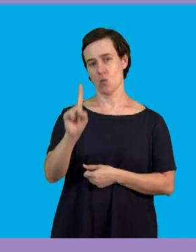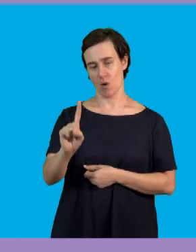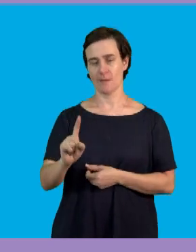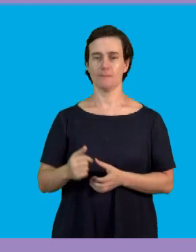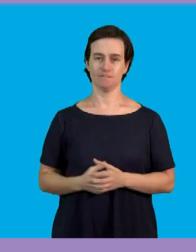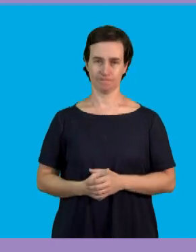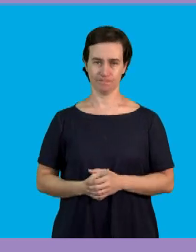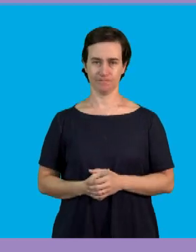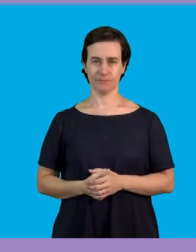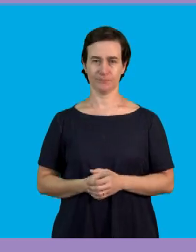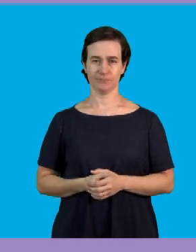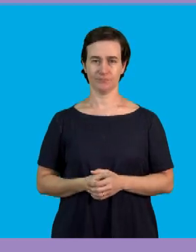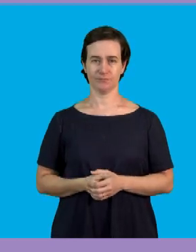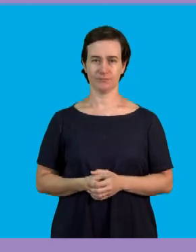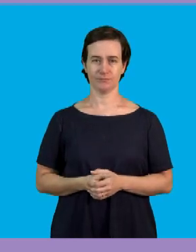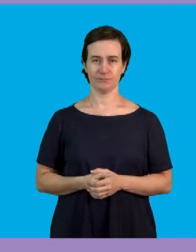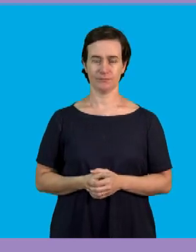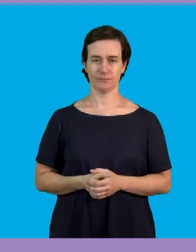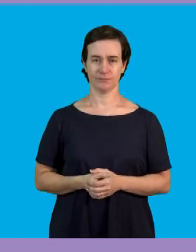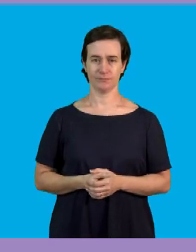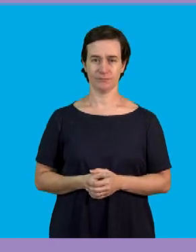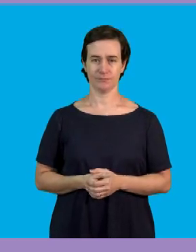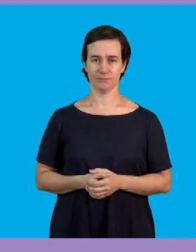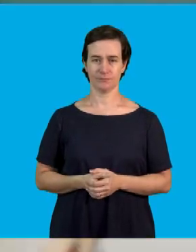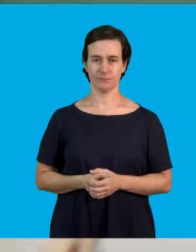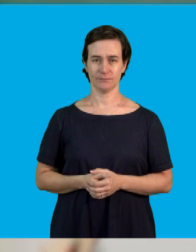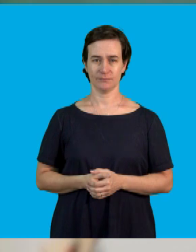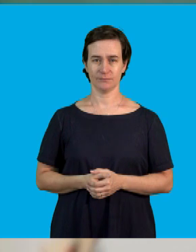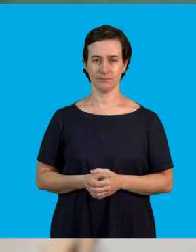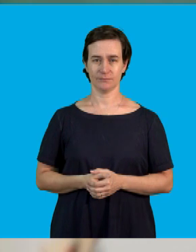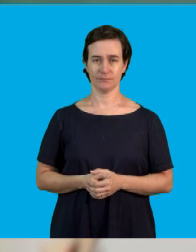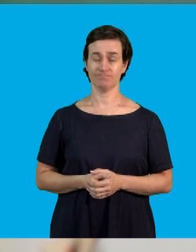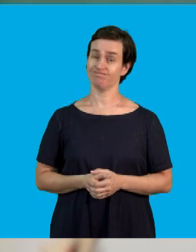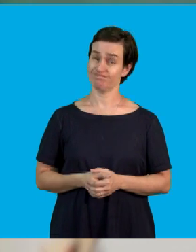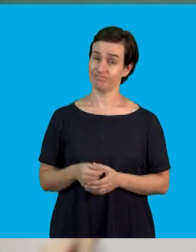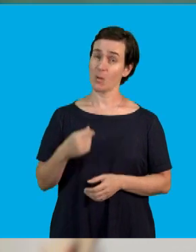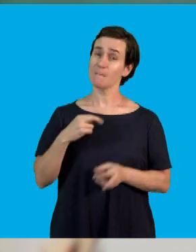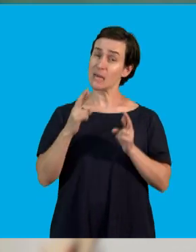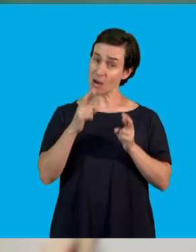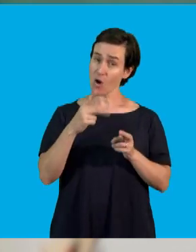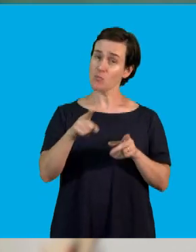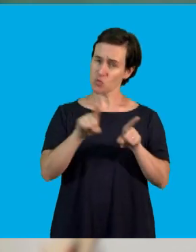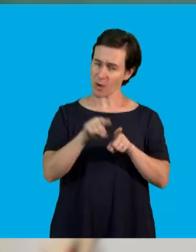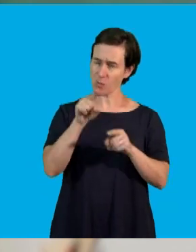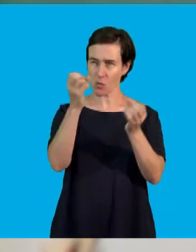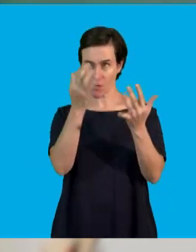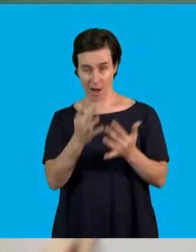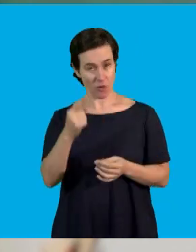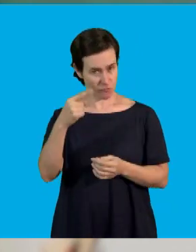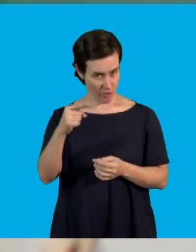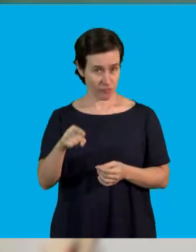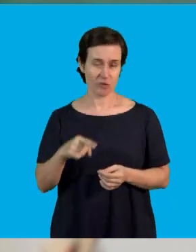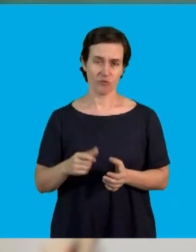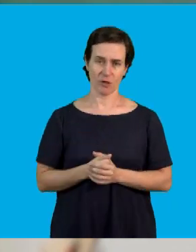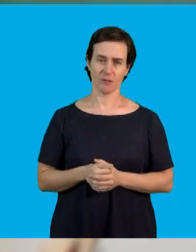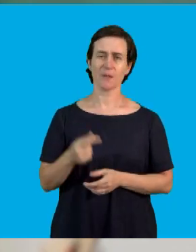minus 3 is going to give us an answer of 1. I hope you are getting these calculations correct, because I